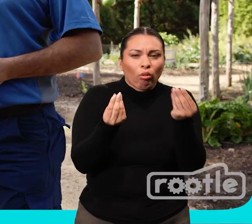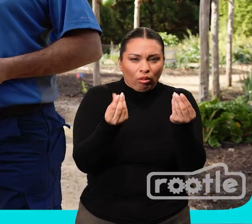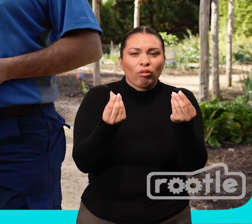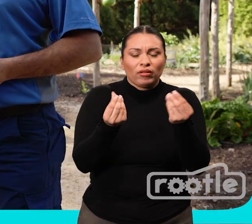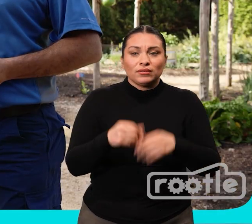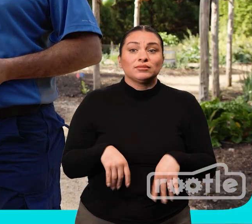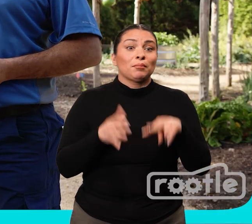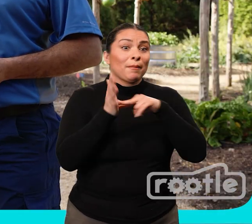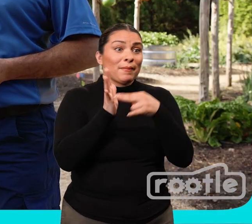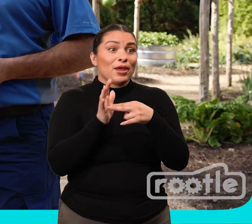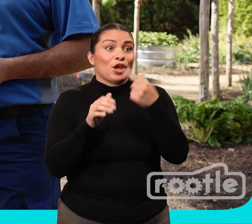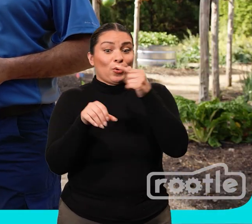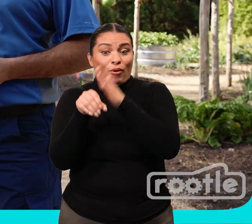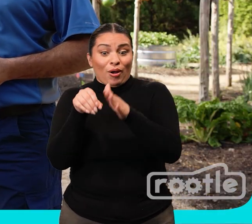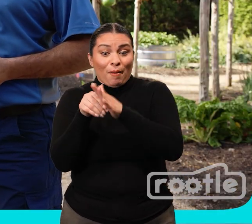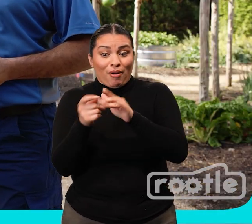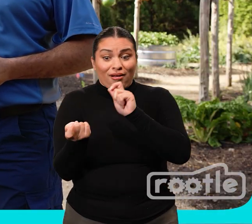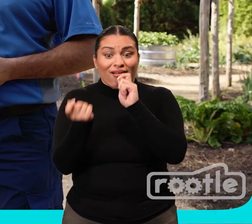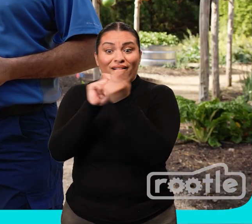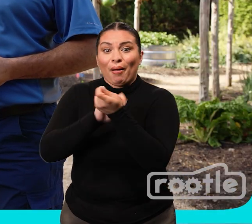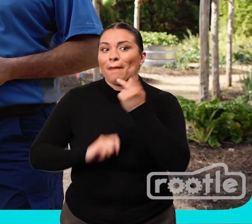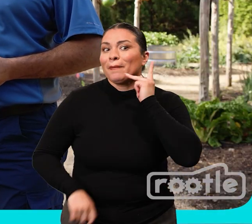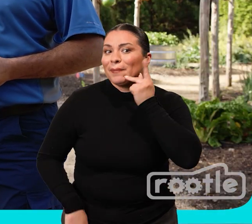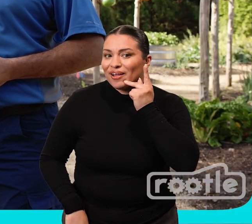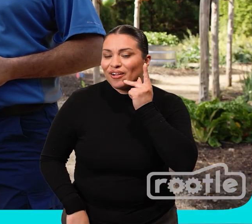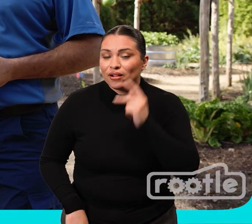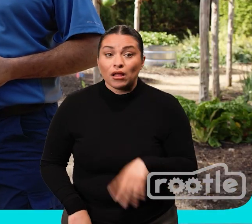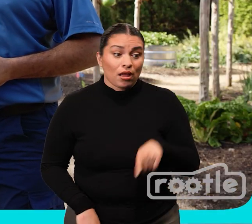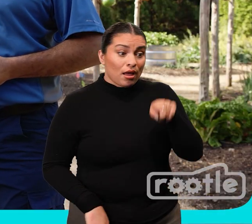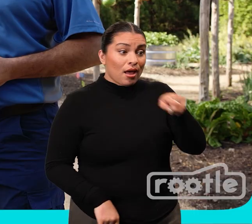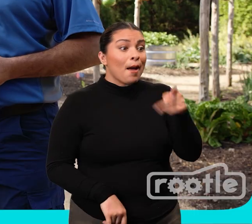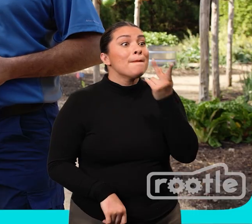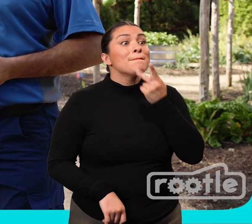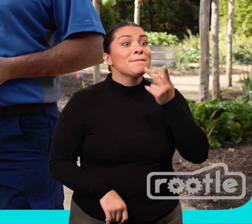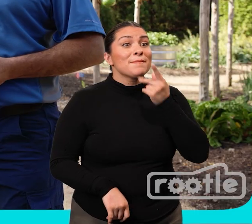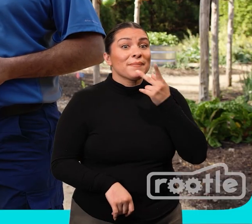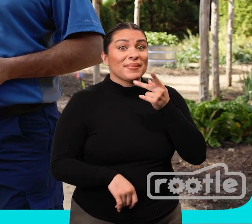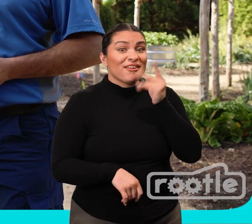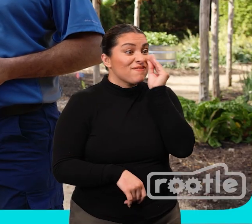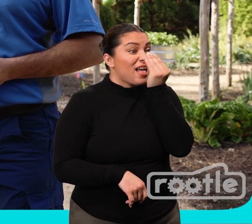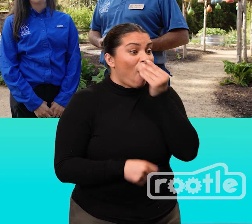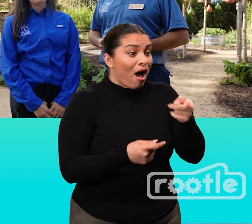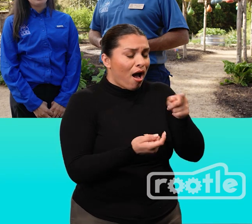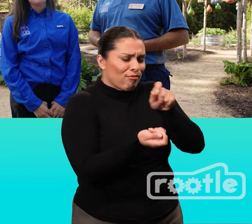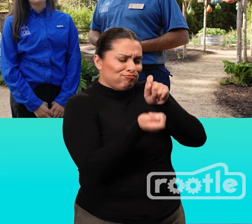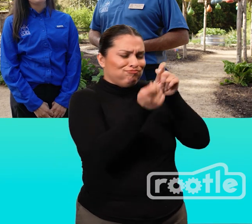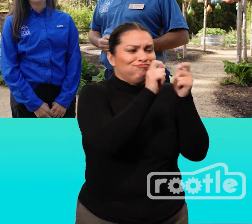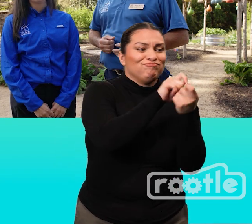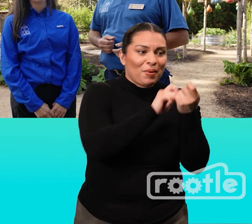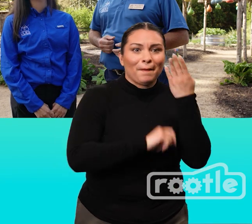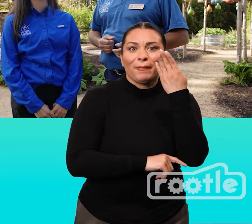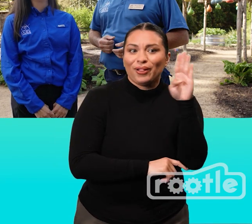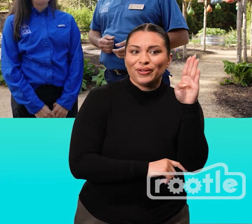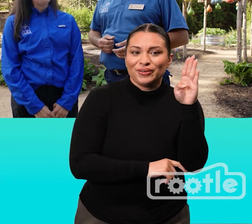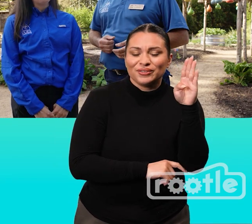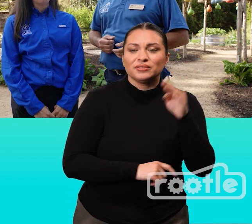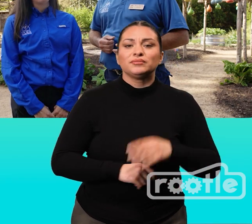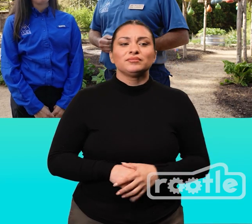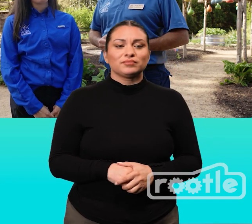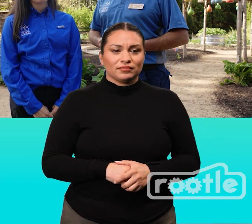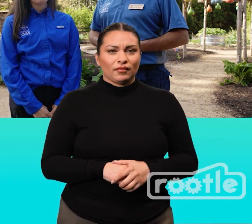a cucumber reacts with an acid, it turns into a pickle. But when a hydrangea reacts with an acid, it turns